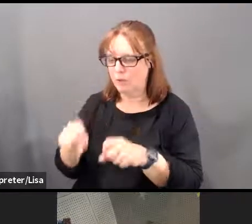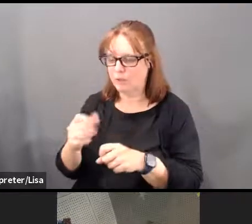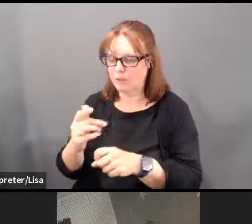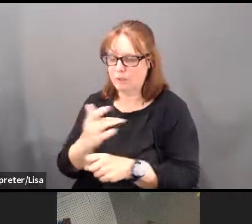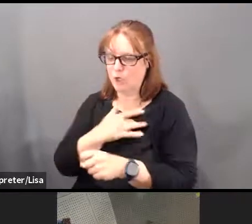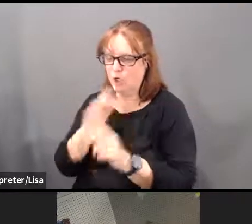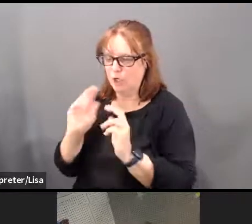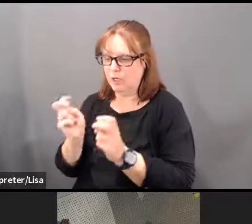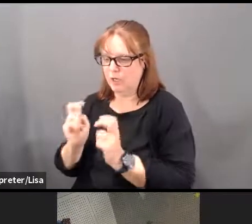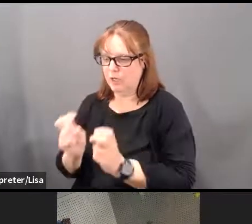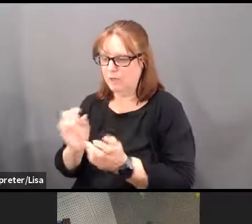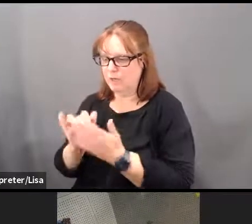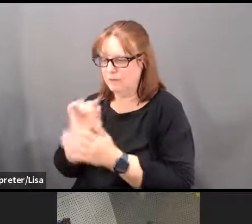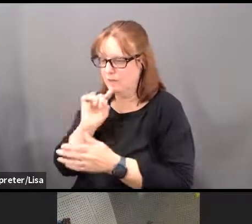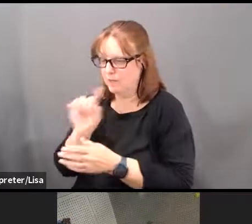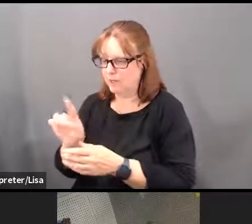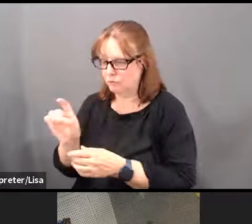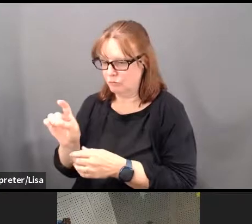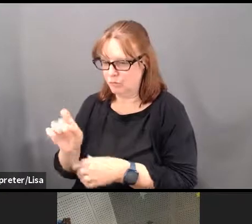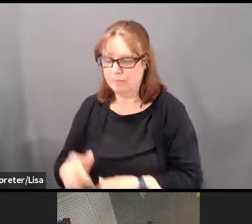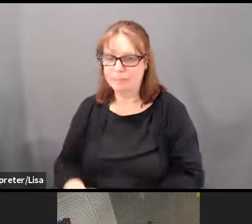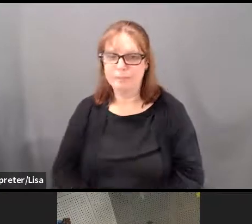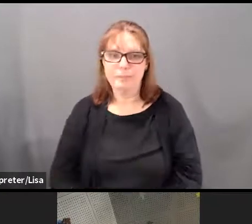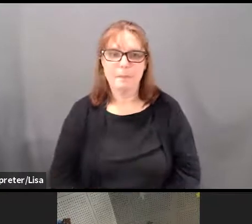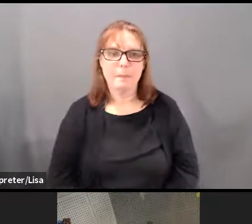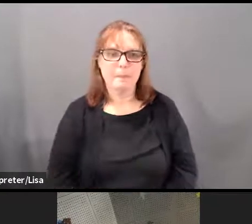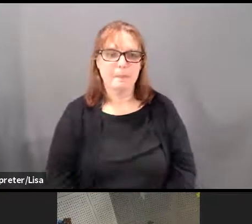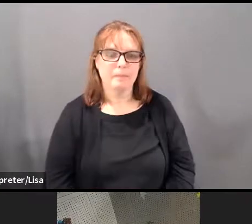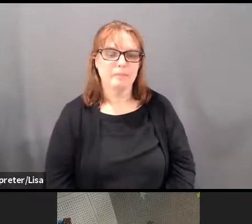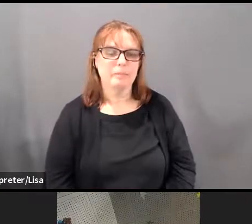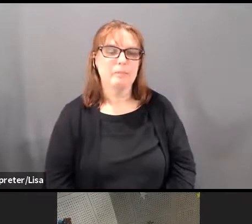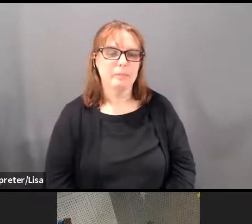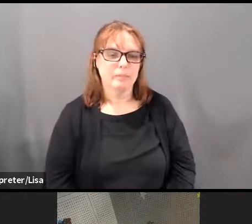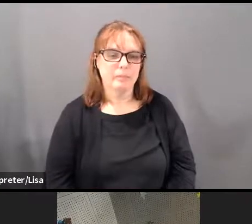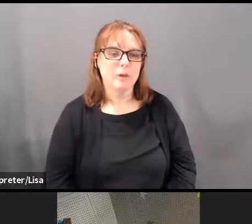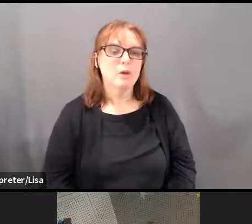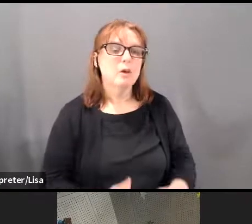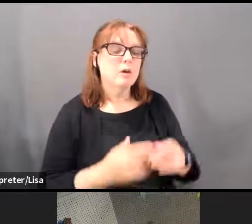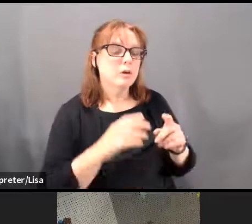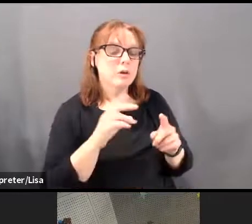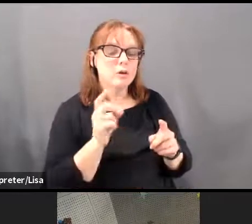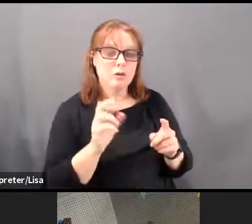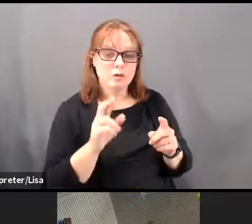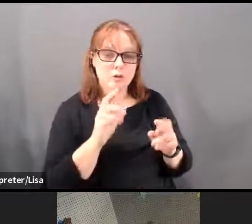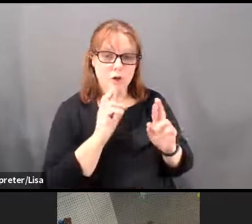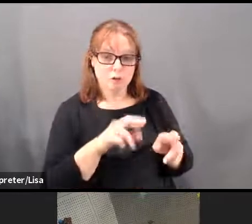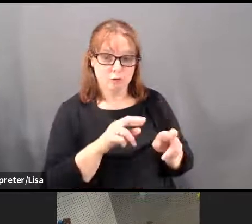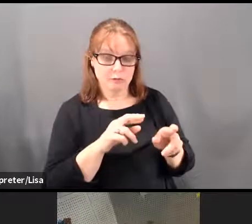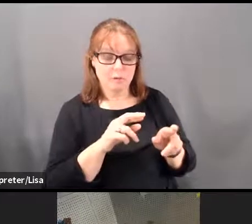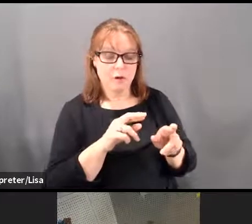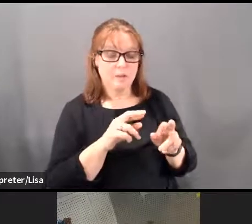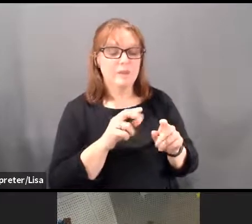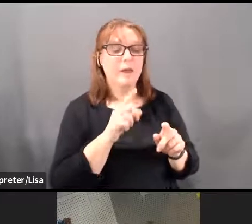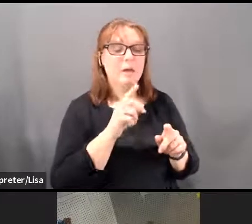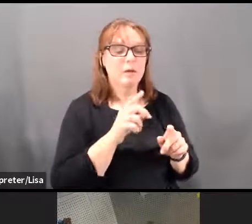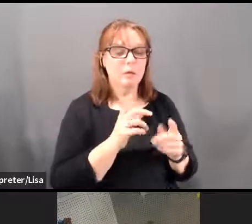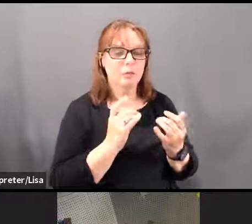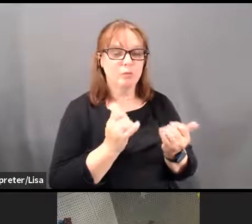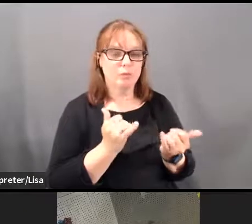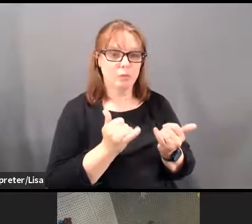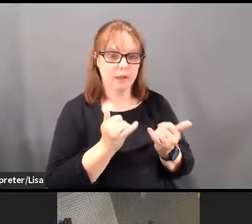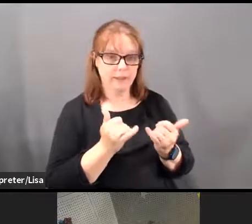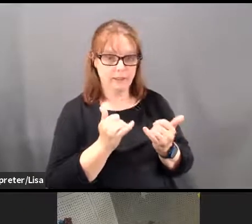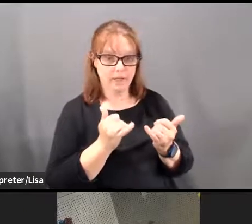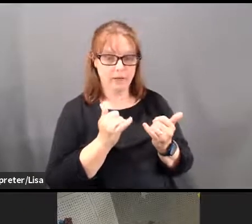issue. Is this true? Yeah, so there's a question out there right now where, and this is what happens when you have a